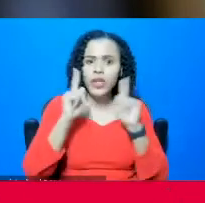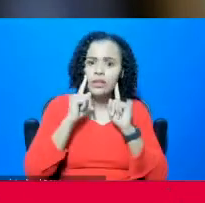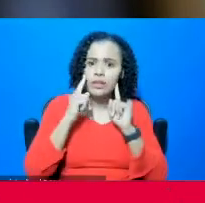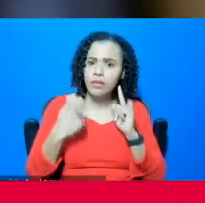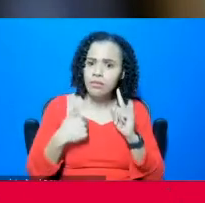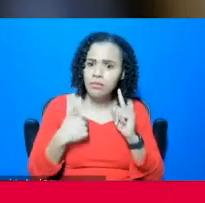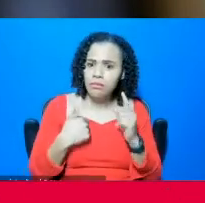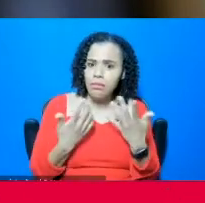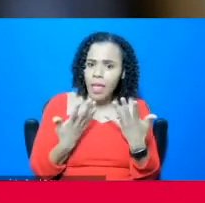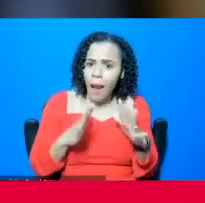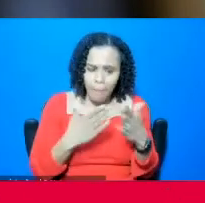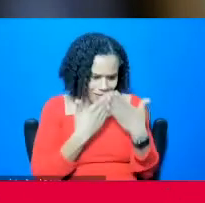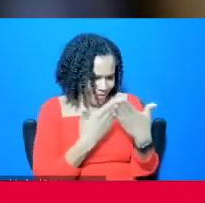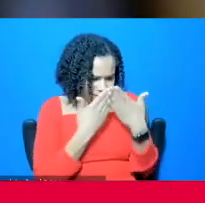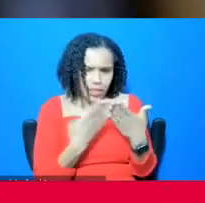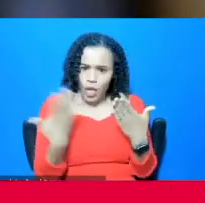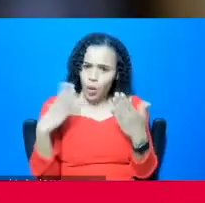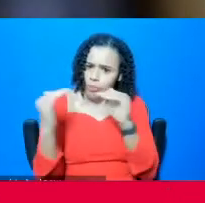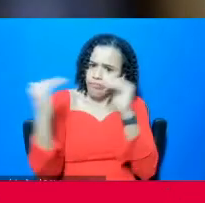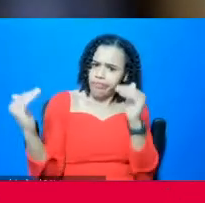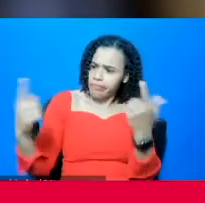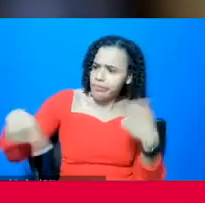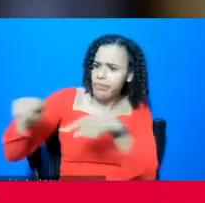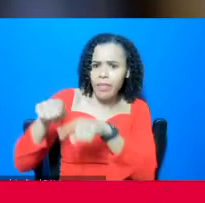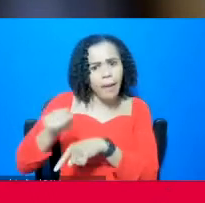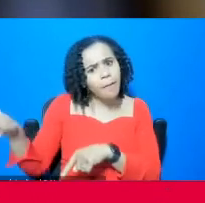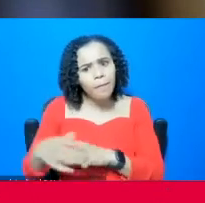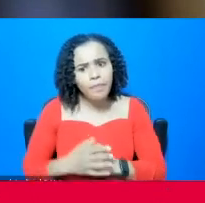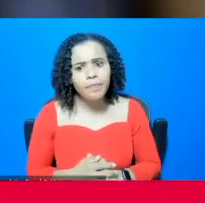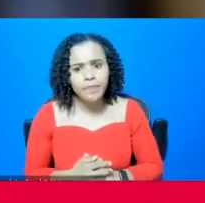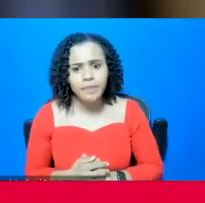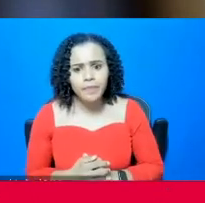way. And I think that's a point that I'd like to finish on with the opening.